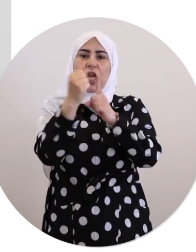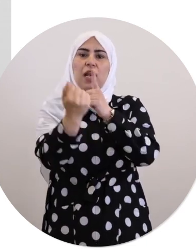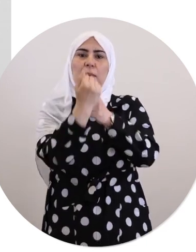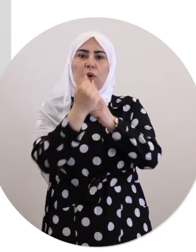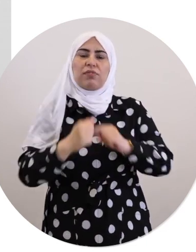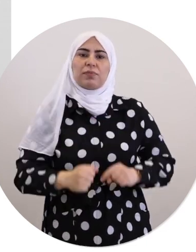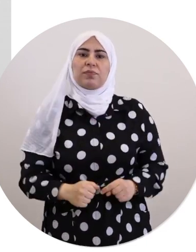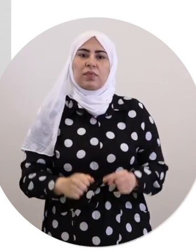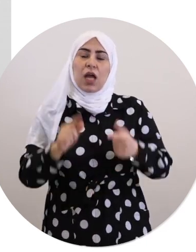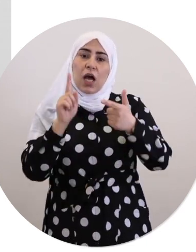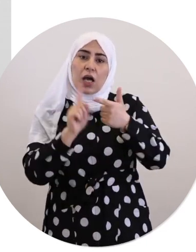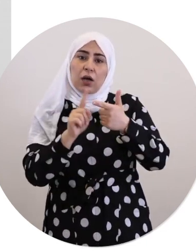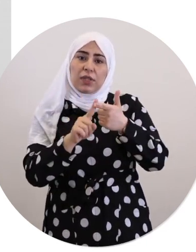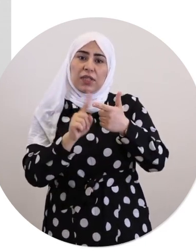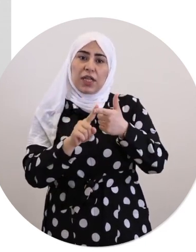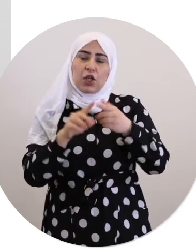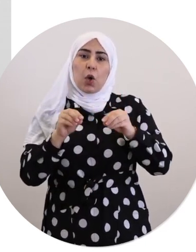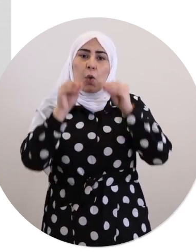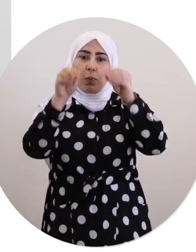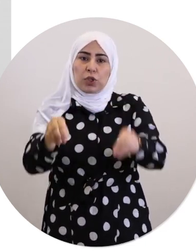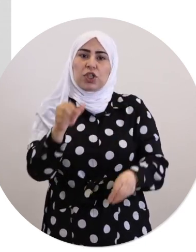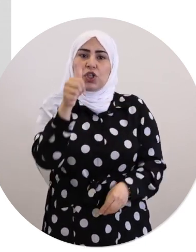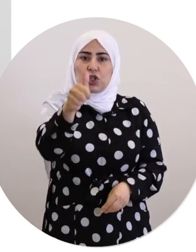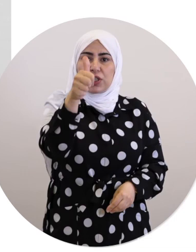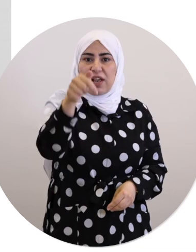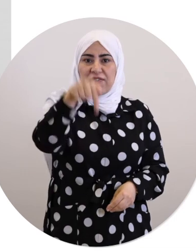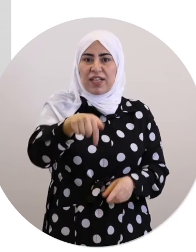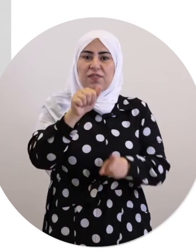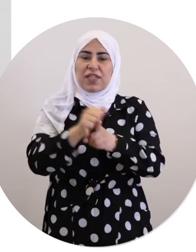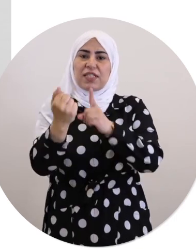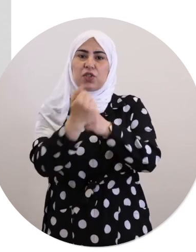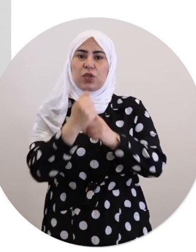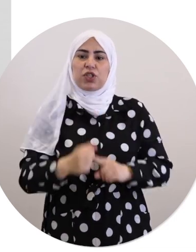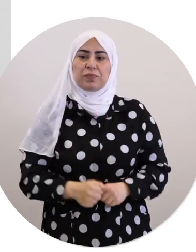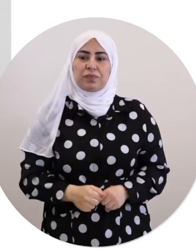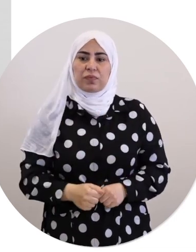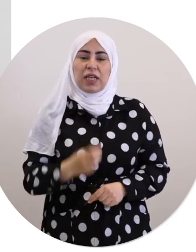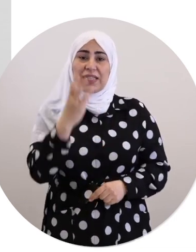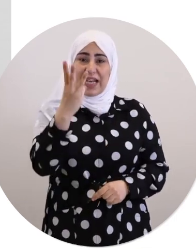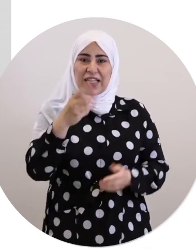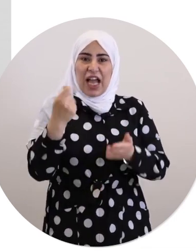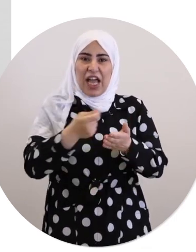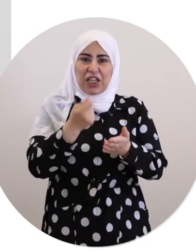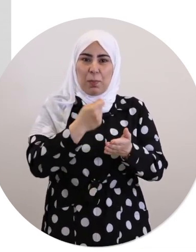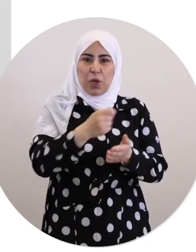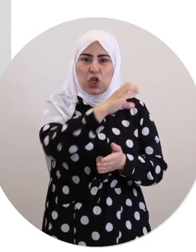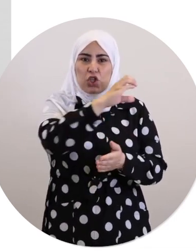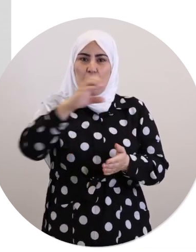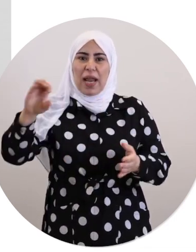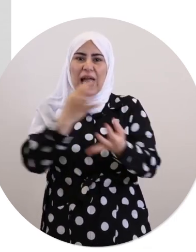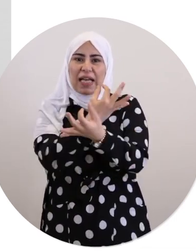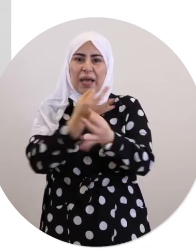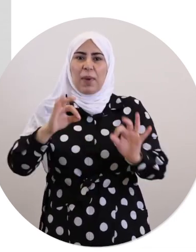if someone told you that, how would you respond and what are the things that you're going to say? And finally, write a